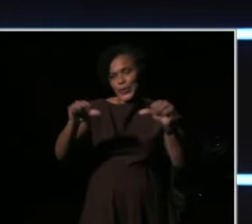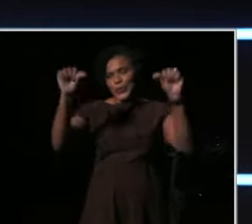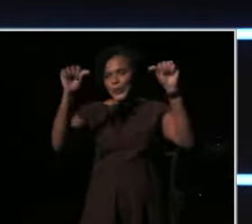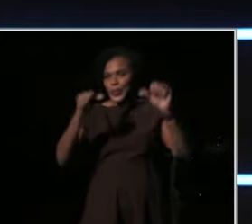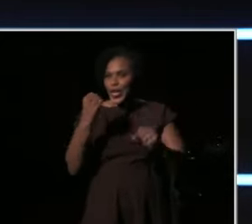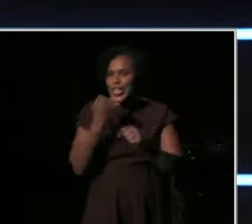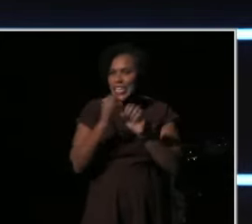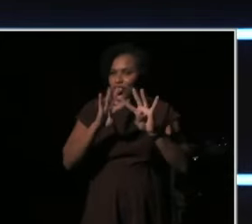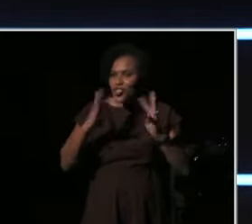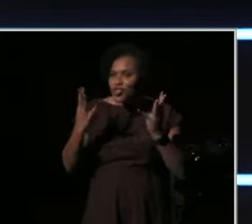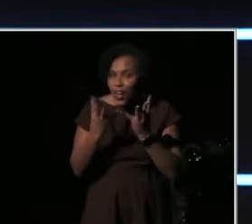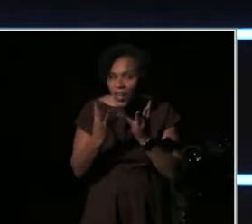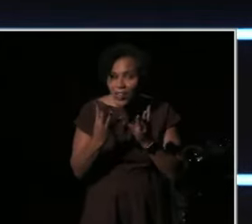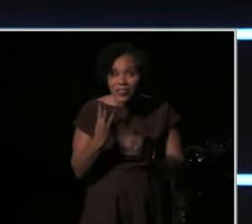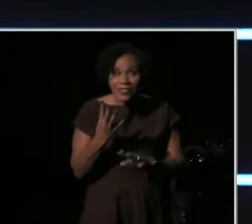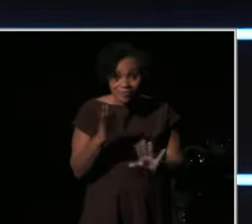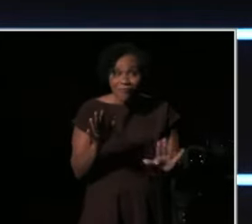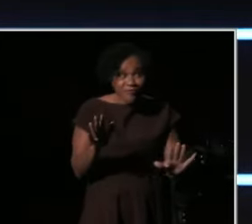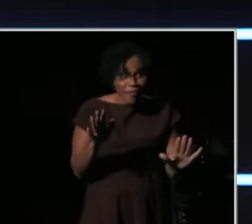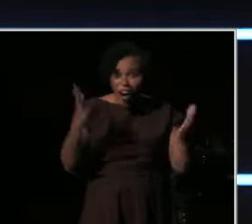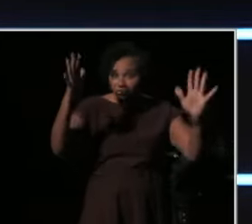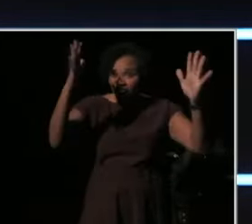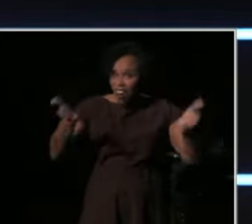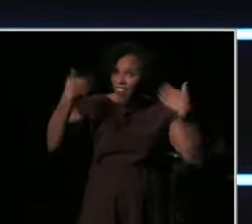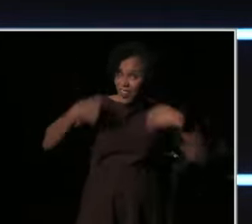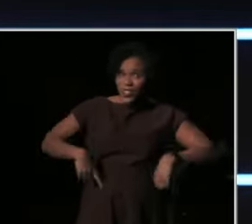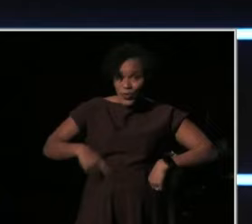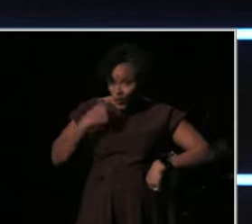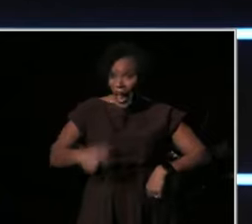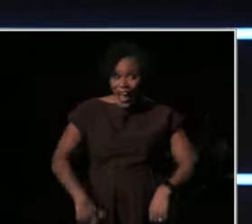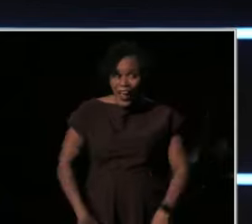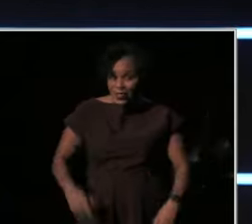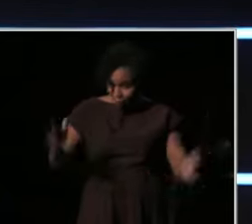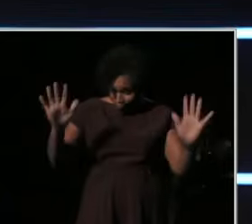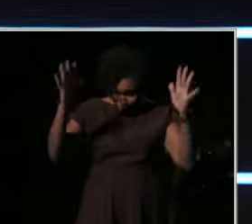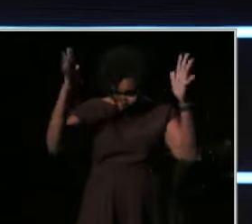Trust. 50, yes.